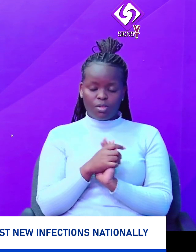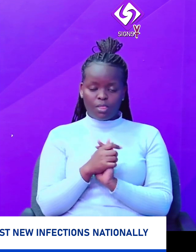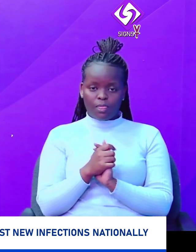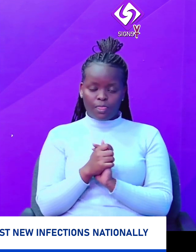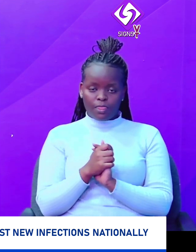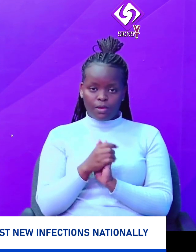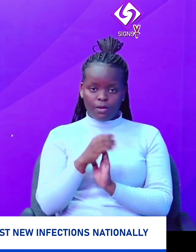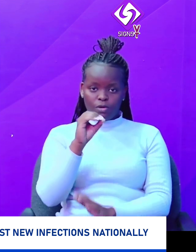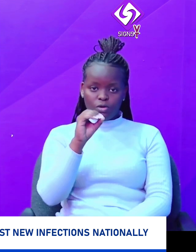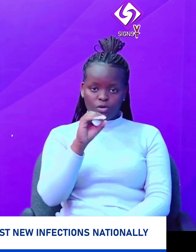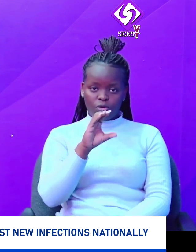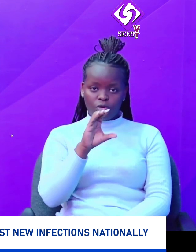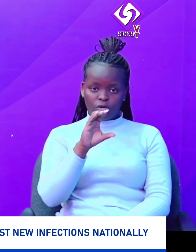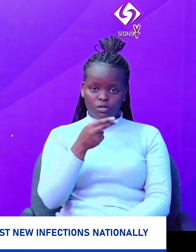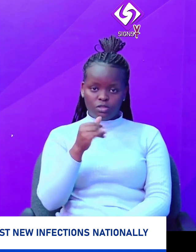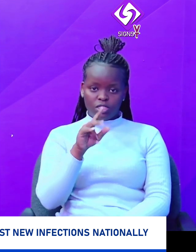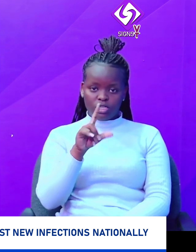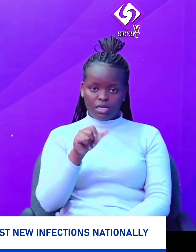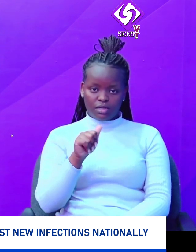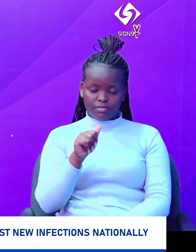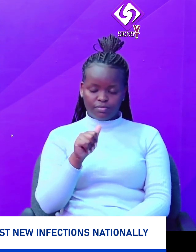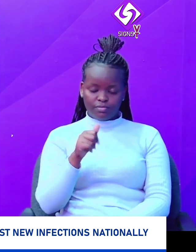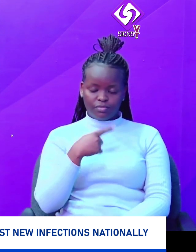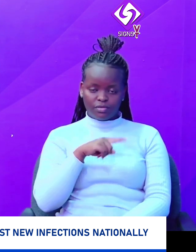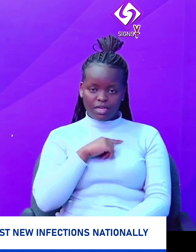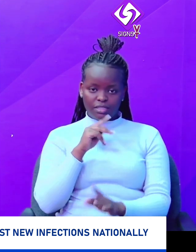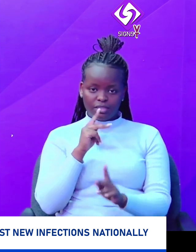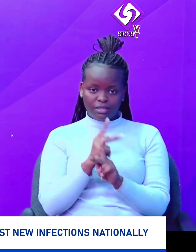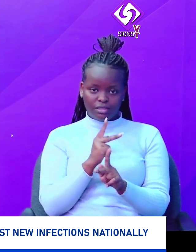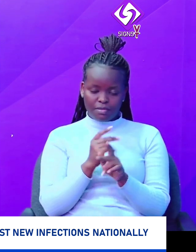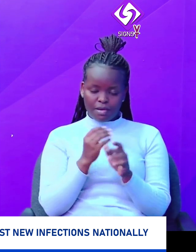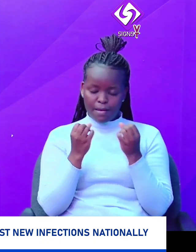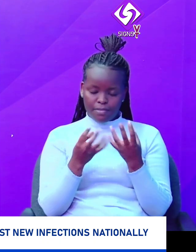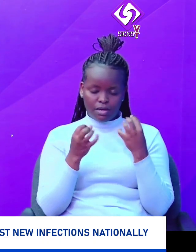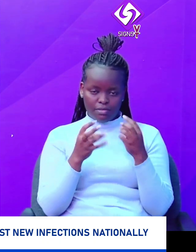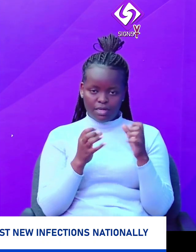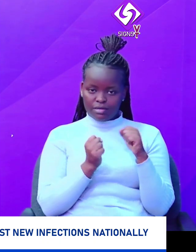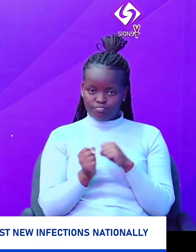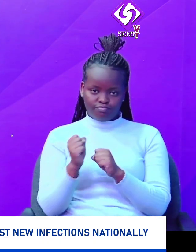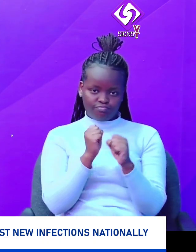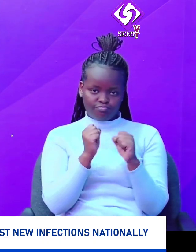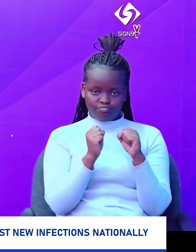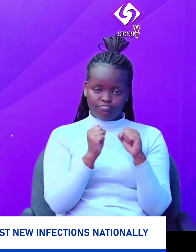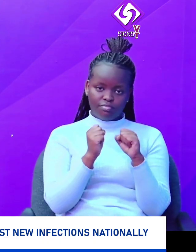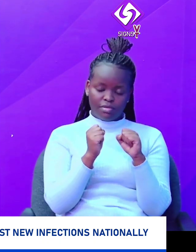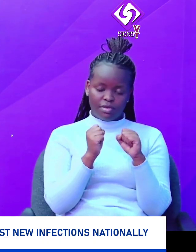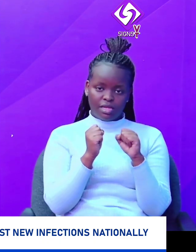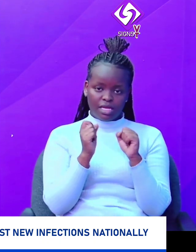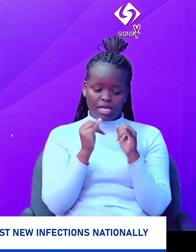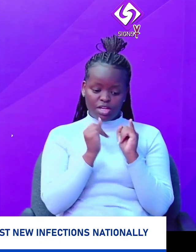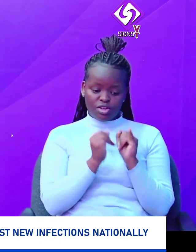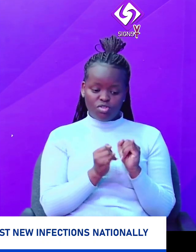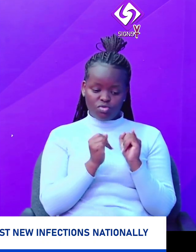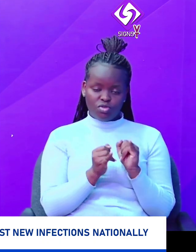Dr. Chilayako, we have put so many strategies so that these new